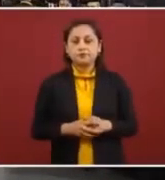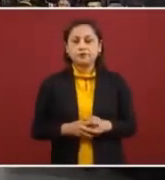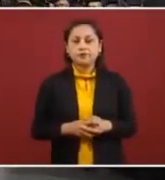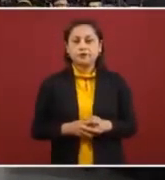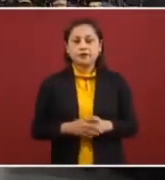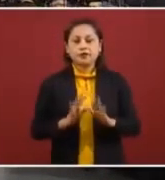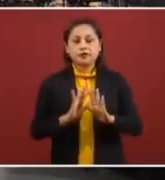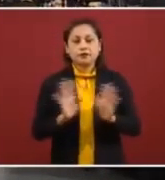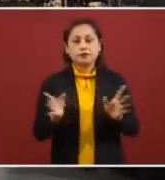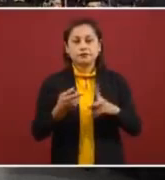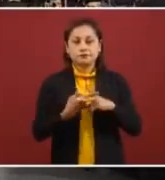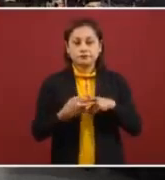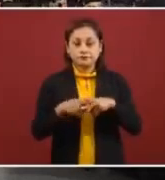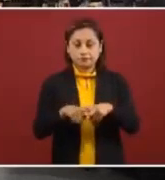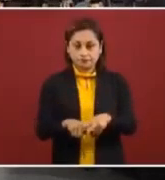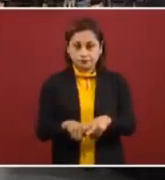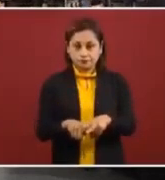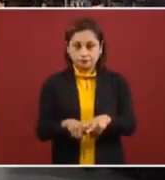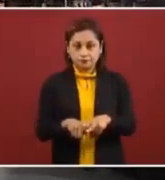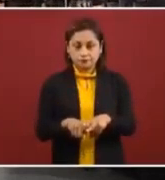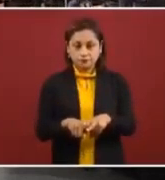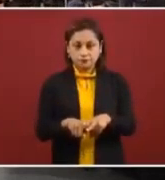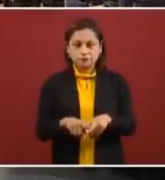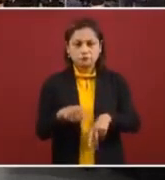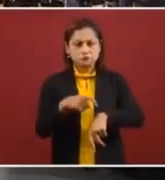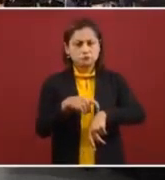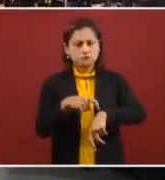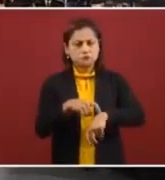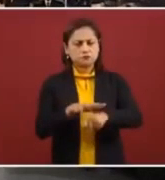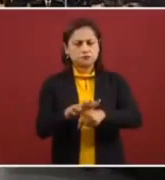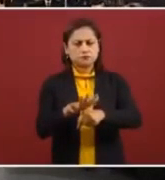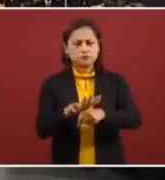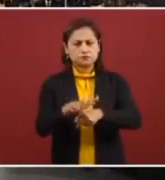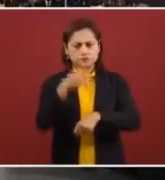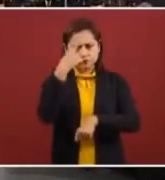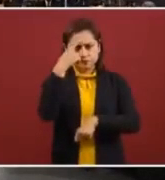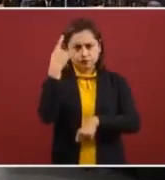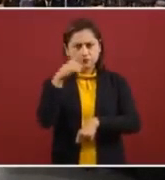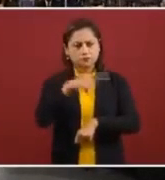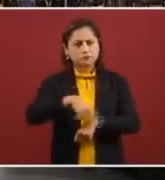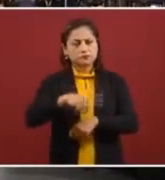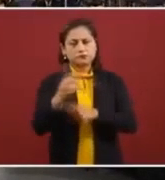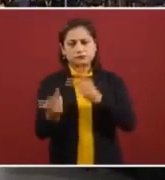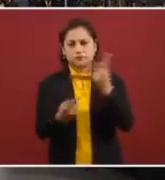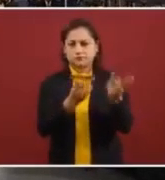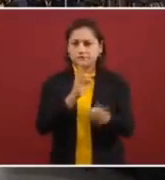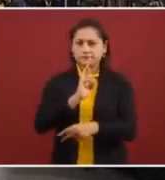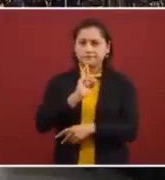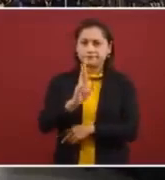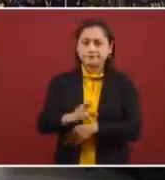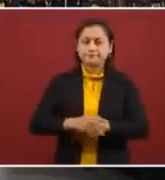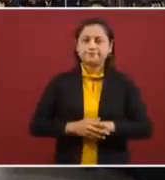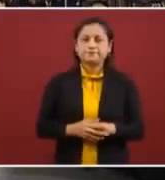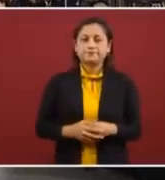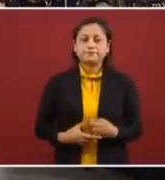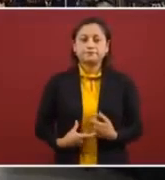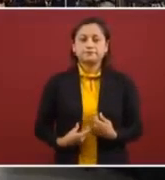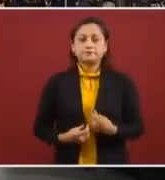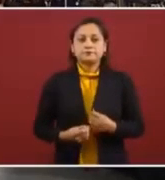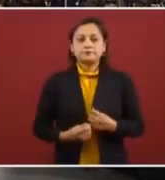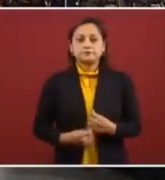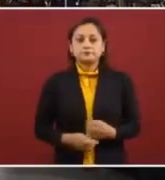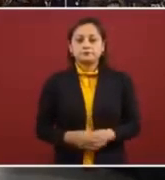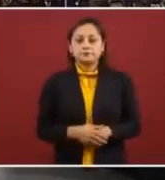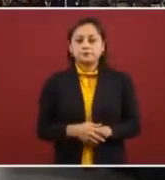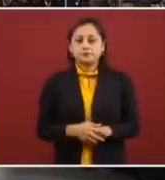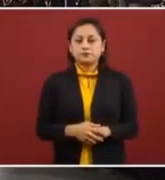abrimos, so next, tenemos tiempo para preguntas y respuestas. So now it's question and answer section.